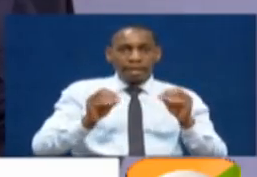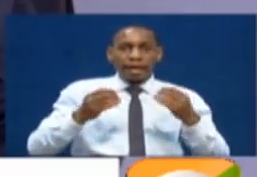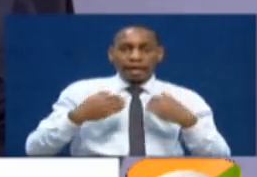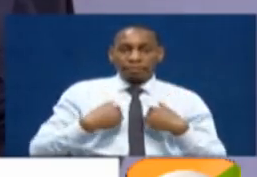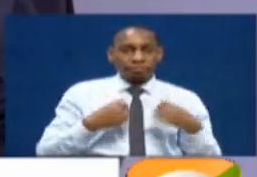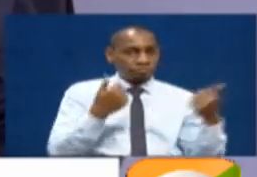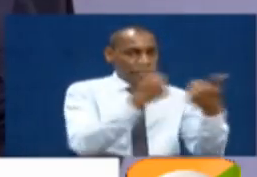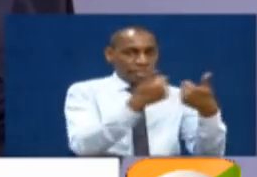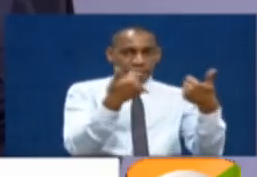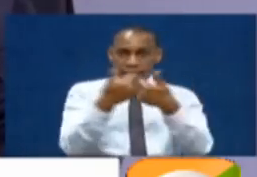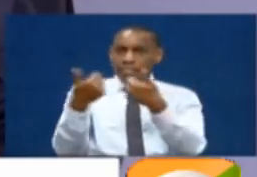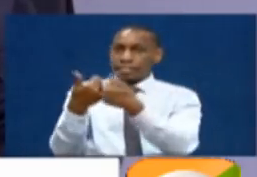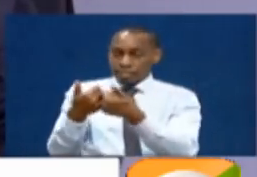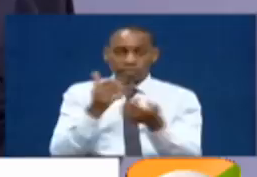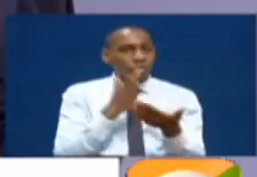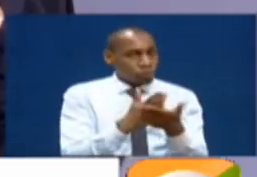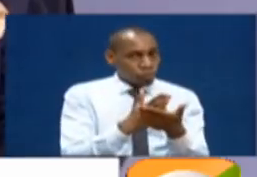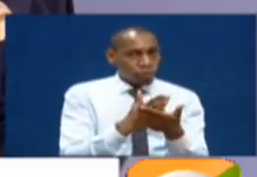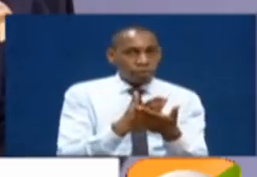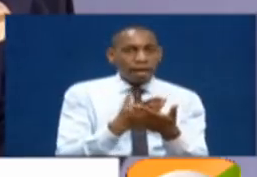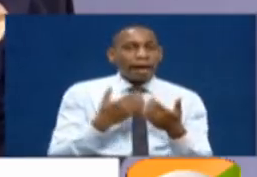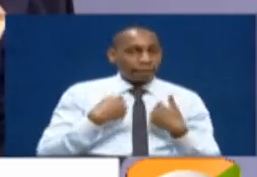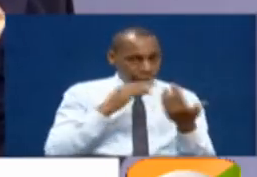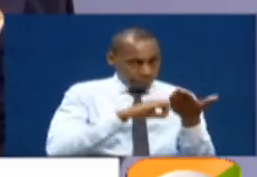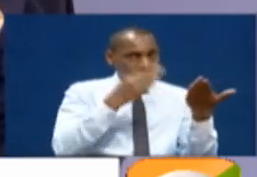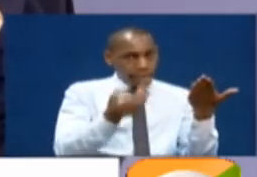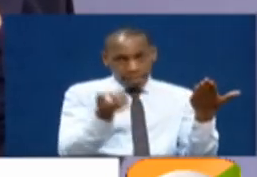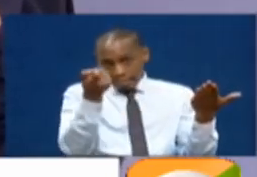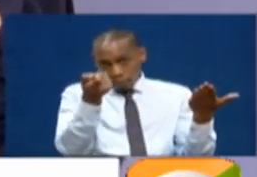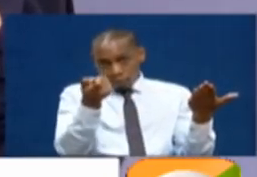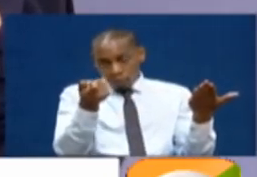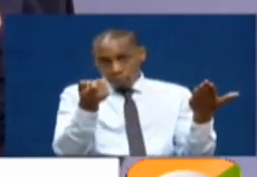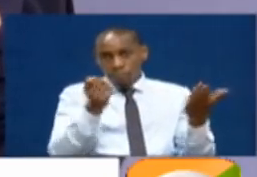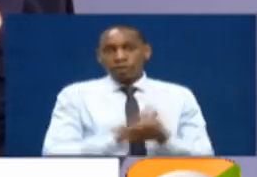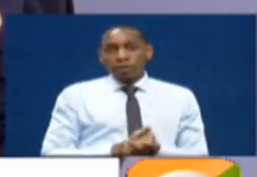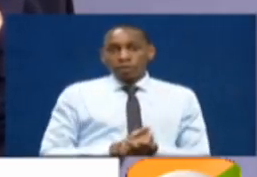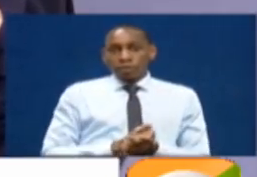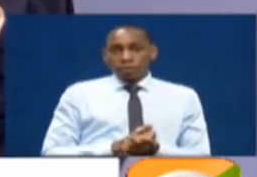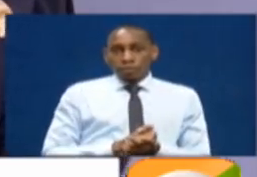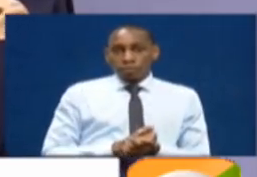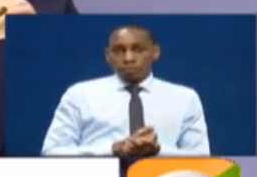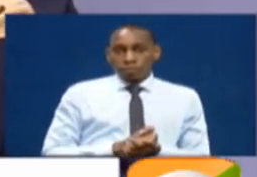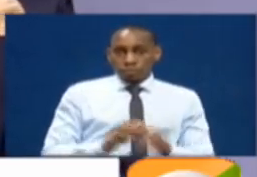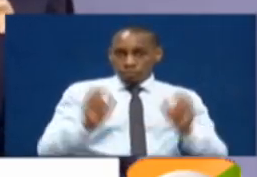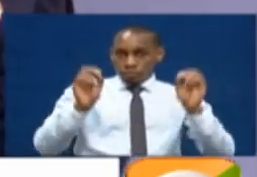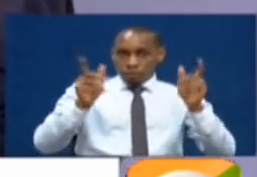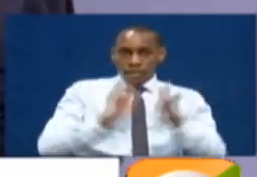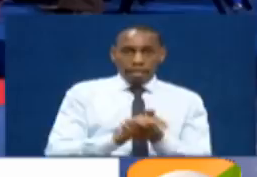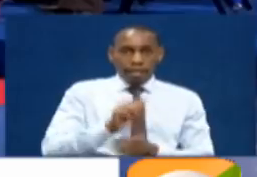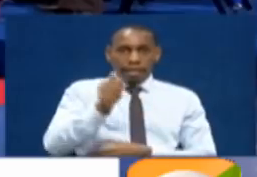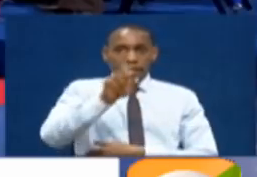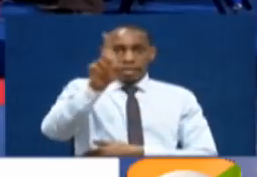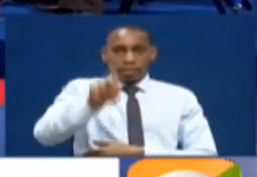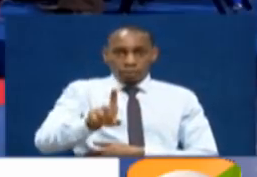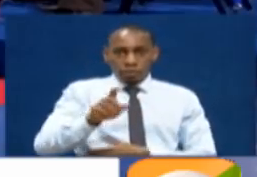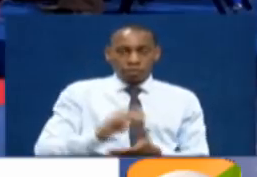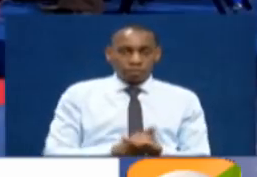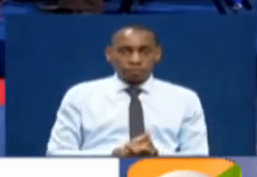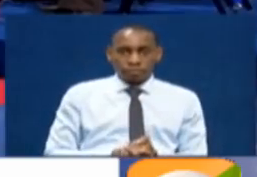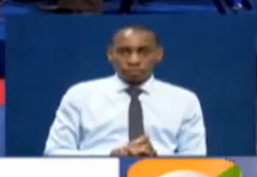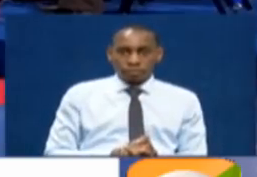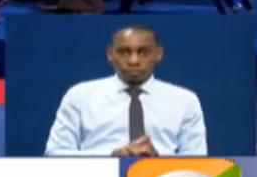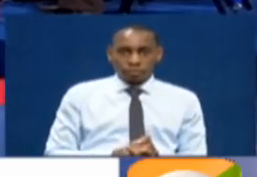shortcomings. Okay, we have failed to some extent, not totally. All right. There's another question here from Harriet back